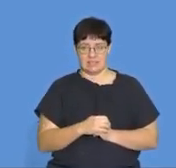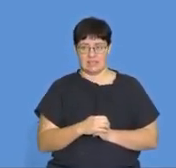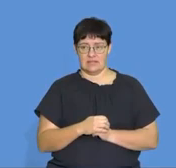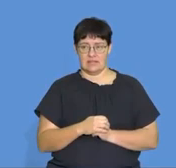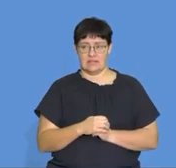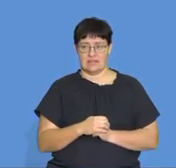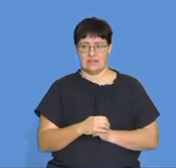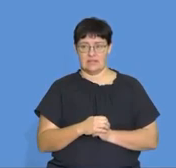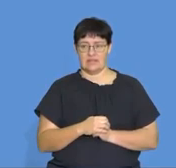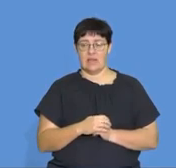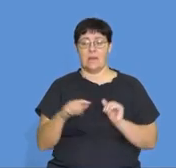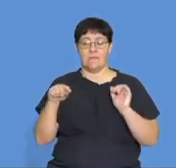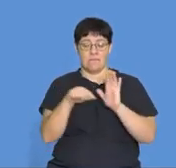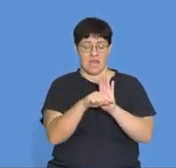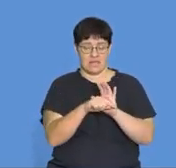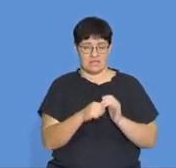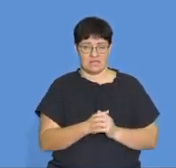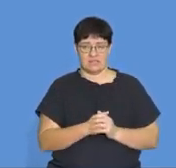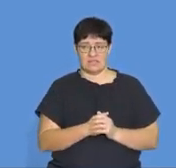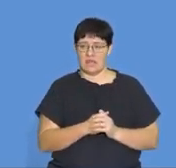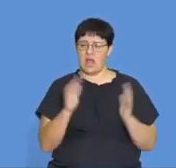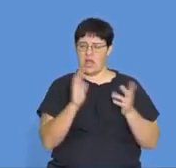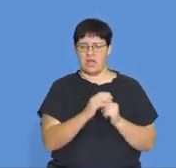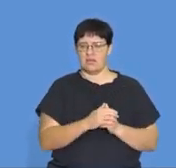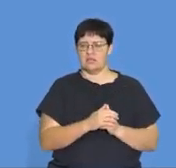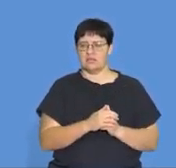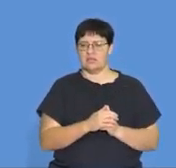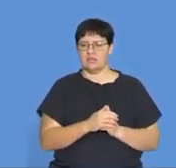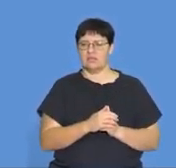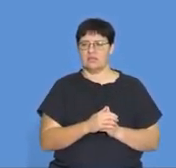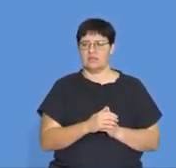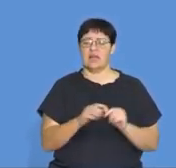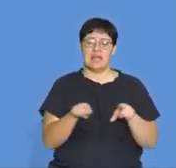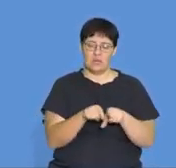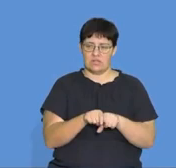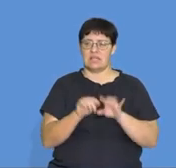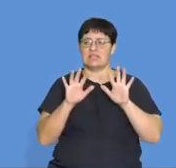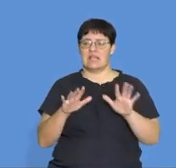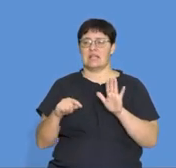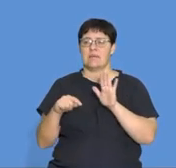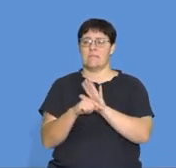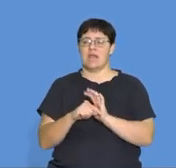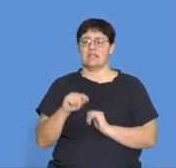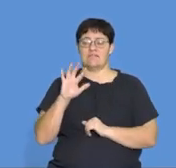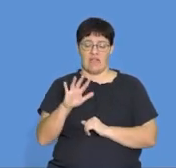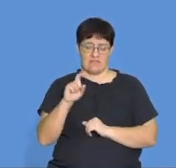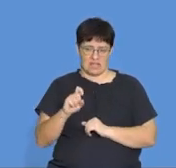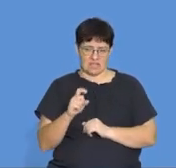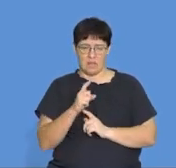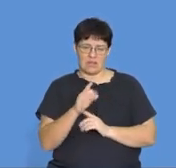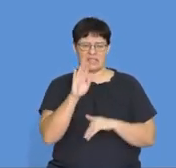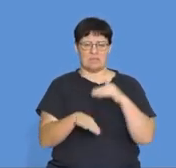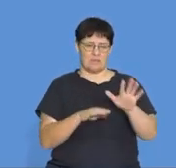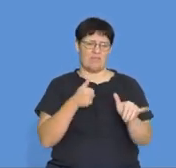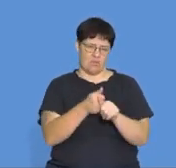and then minus, or rather, let me just write it as is so that we do it step by step and don't rush